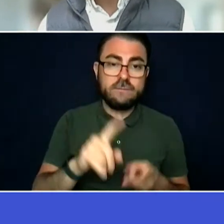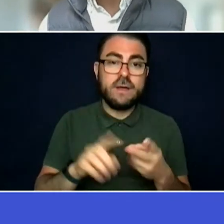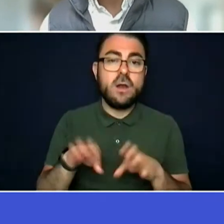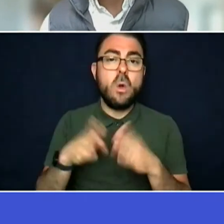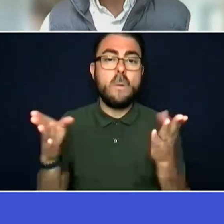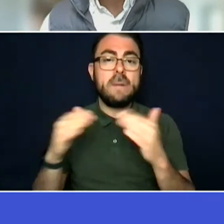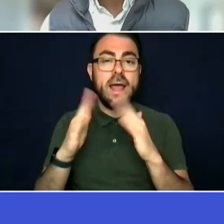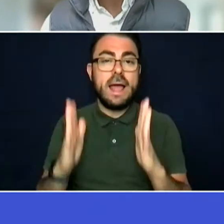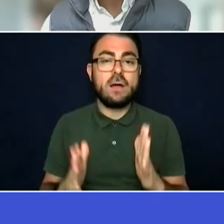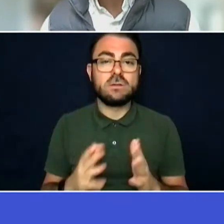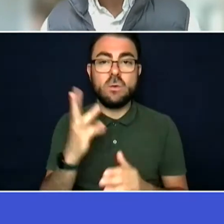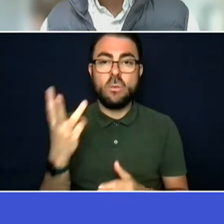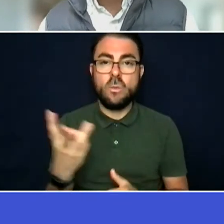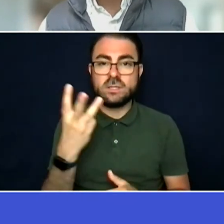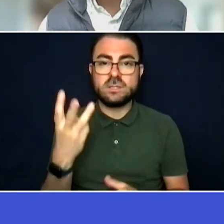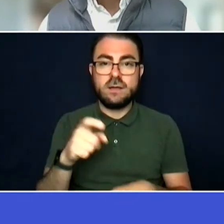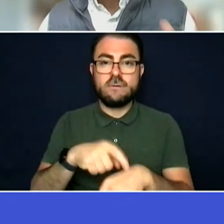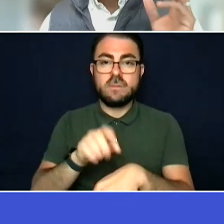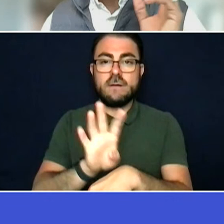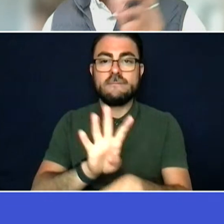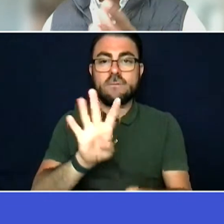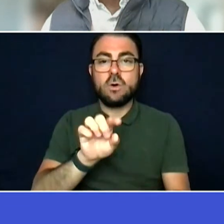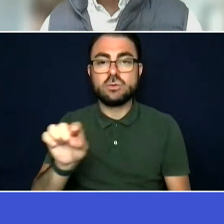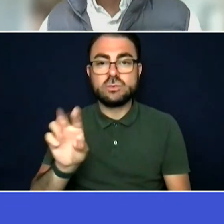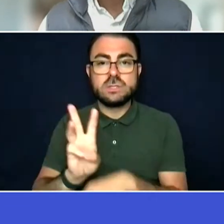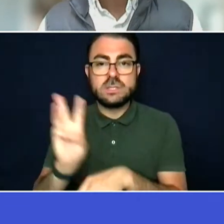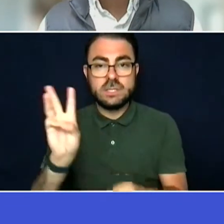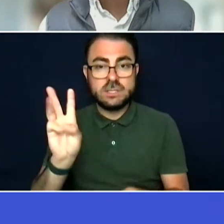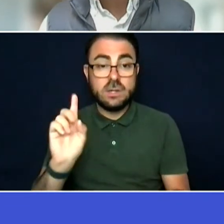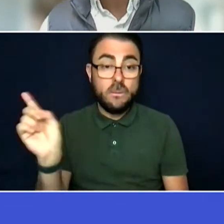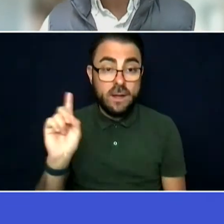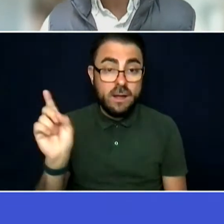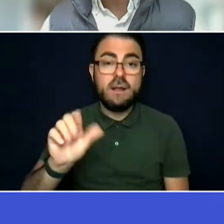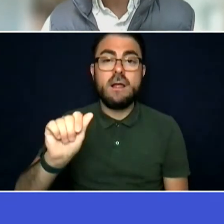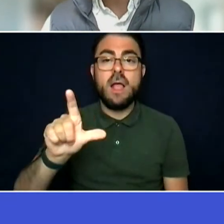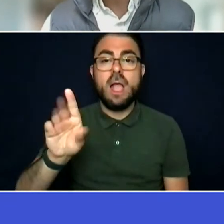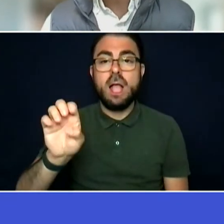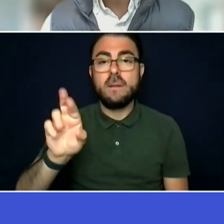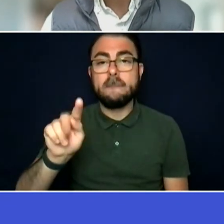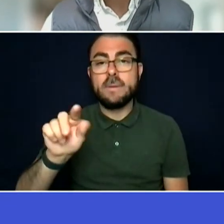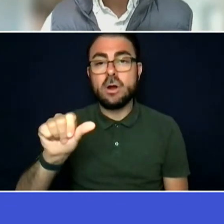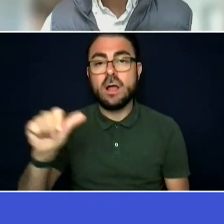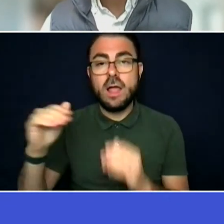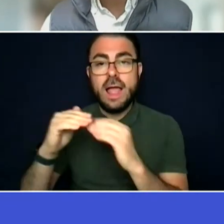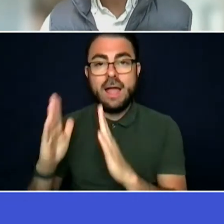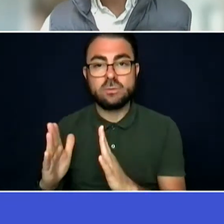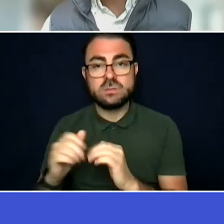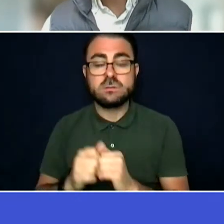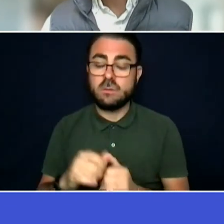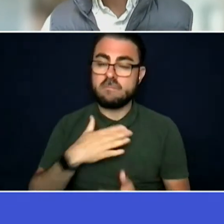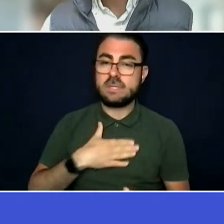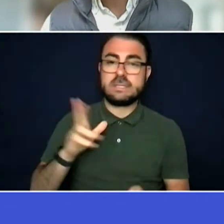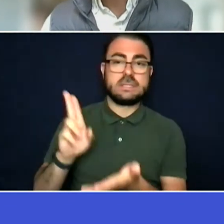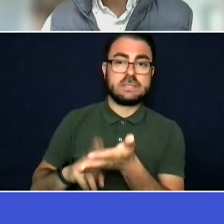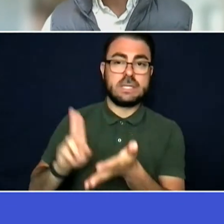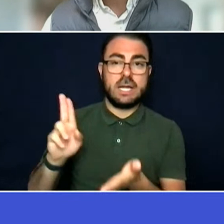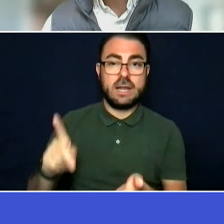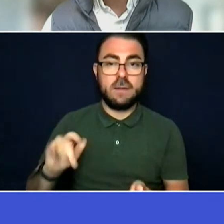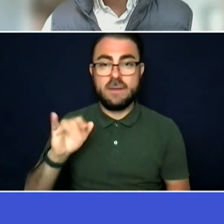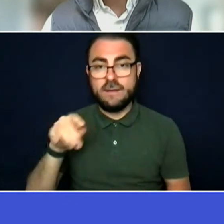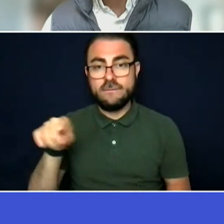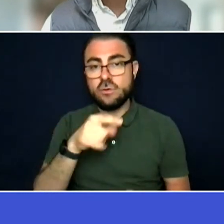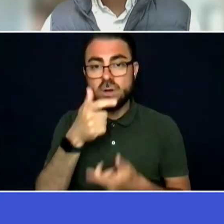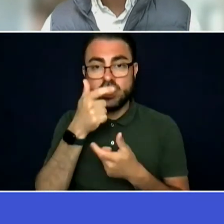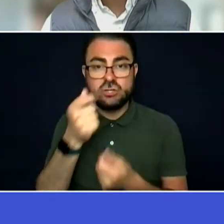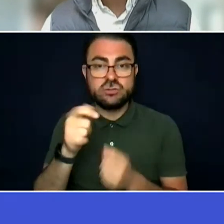Wednesday from 4 to 6 p.m. at Alberta House. And so encourage folks to sign up if you're interested in attending there, so we have a good sense for some of the